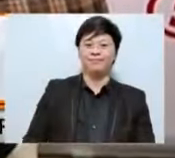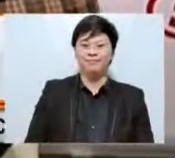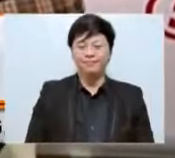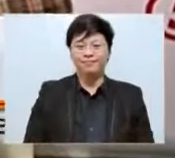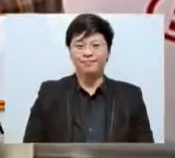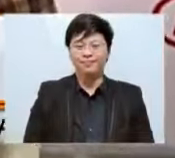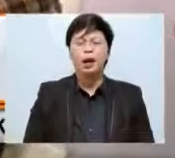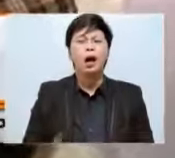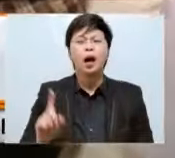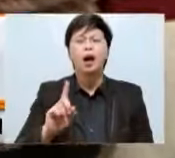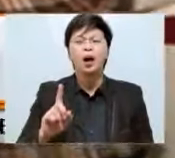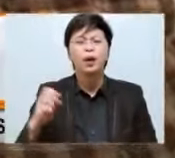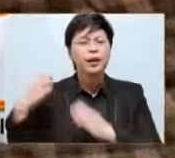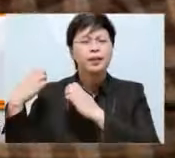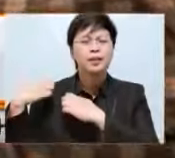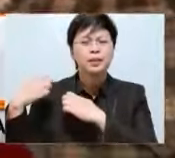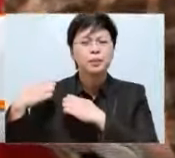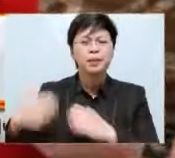aasahan namin?